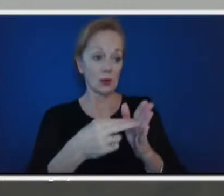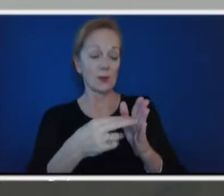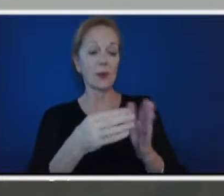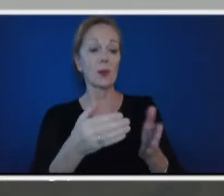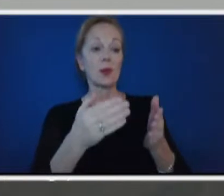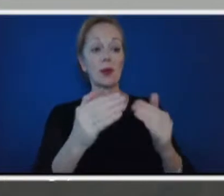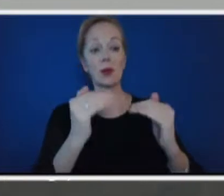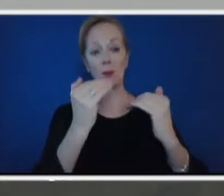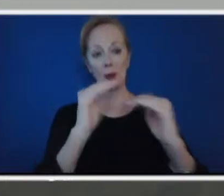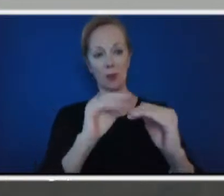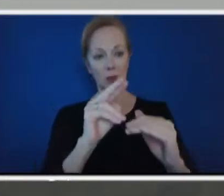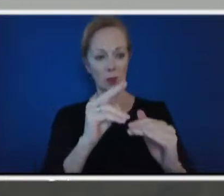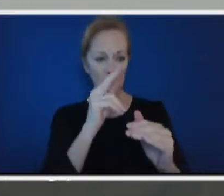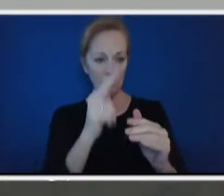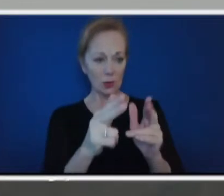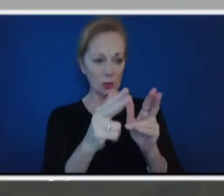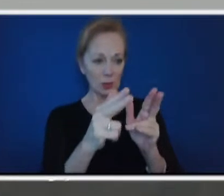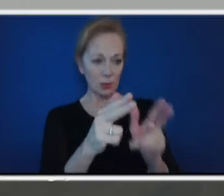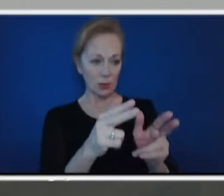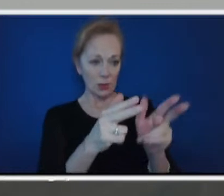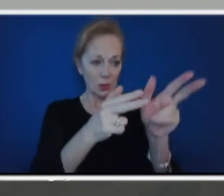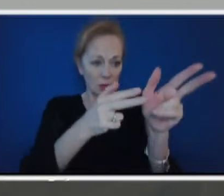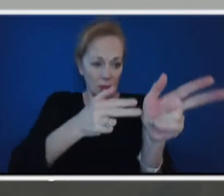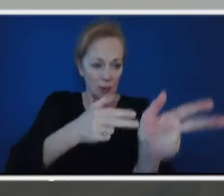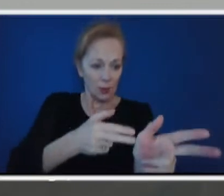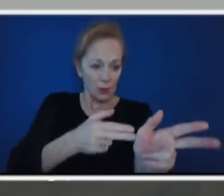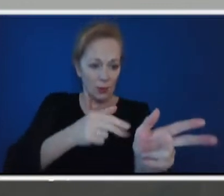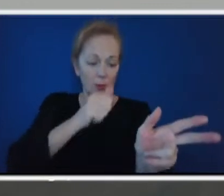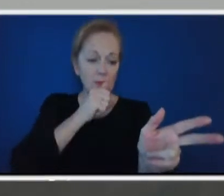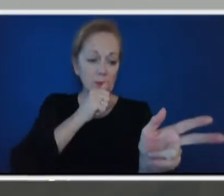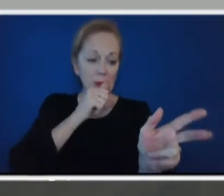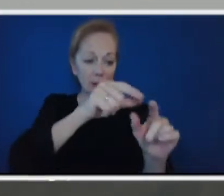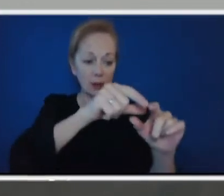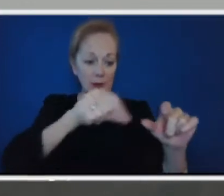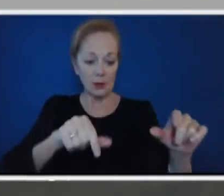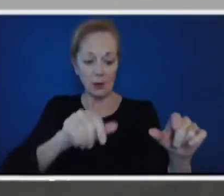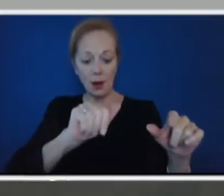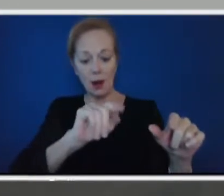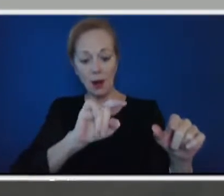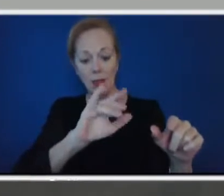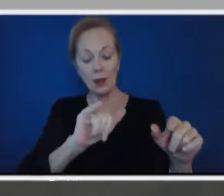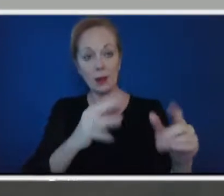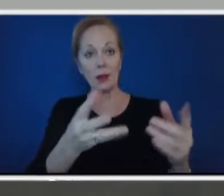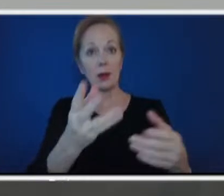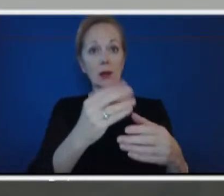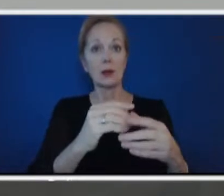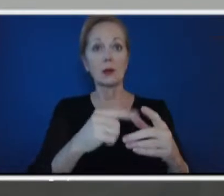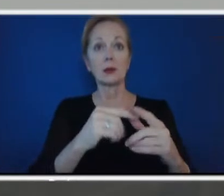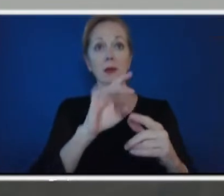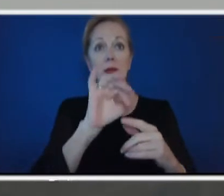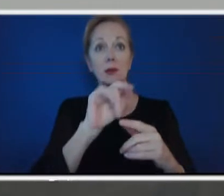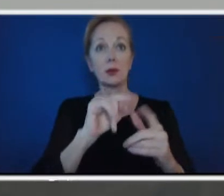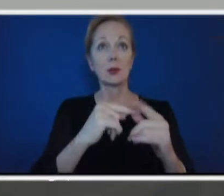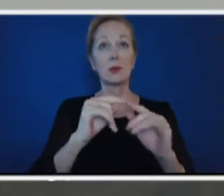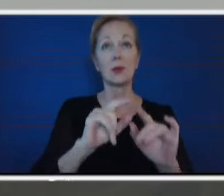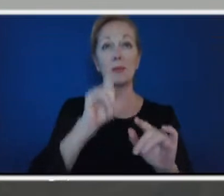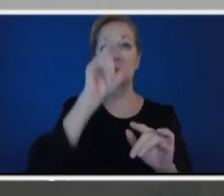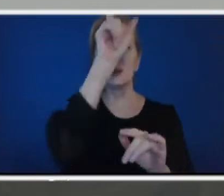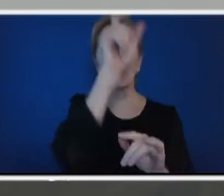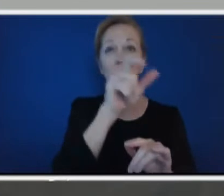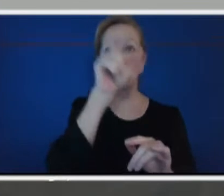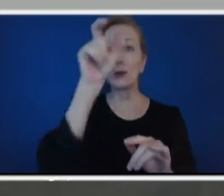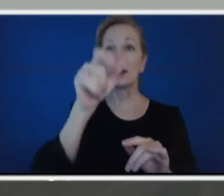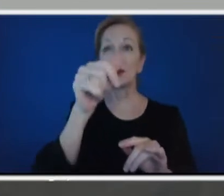of 2 parallel guest parking spaces along the private alley. Incorporates a 6-foot-tall brick wall with masonry columns along the rear property